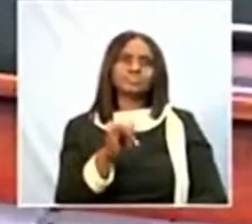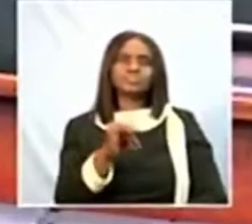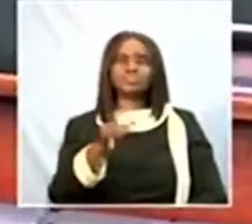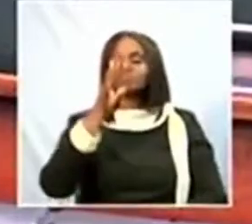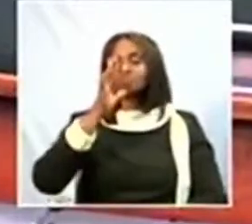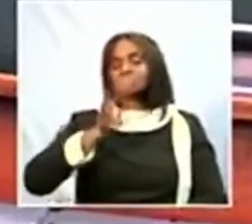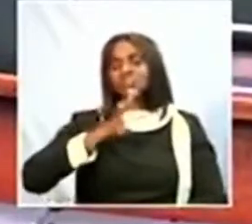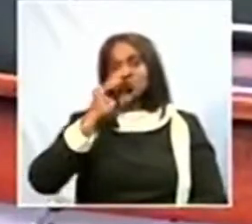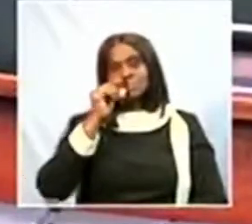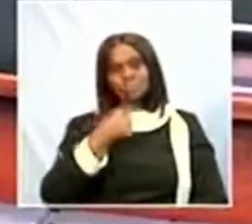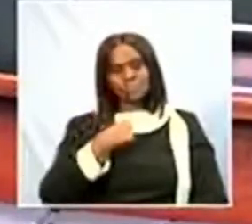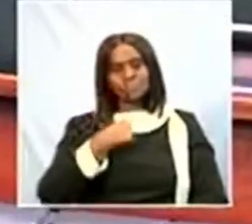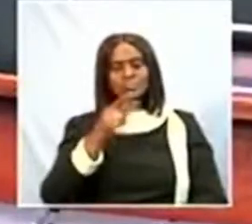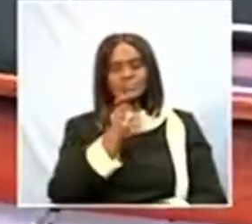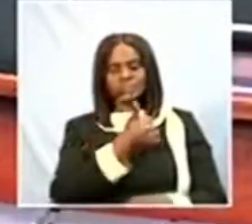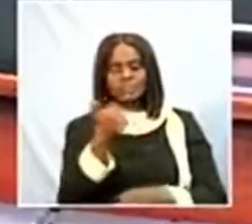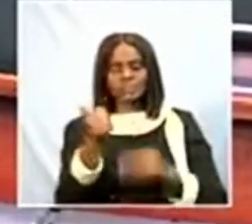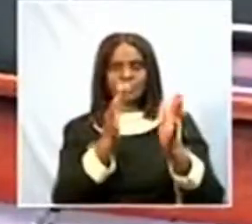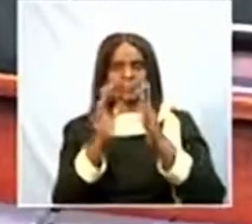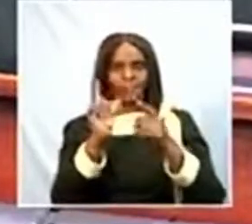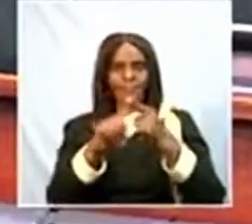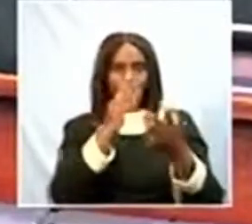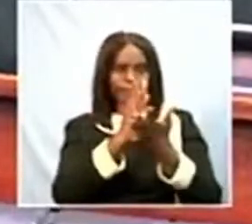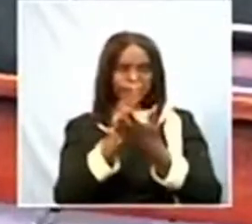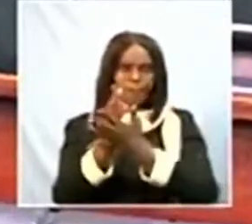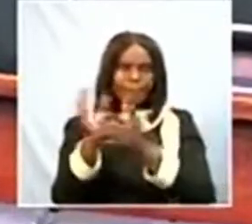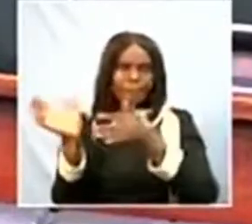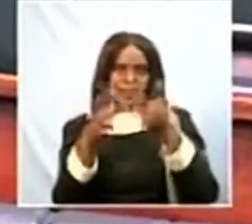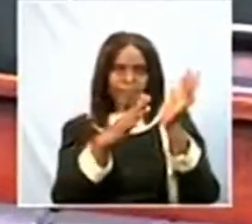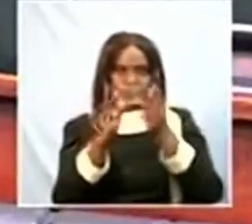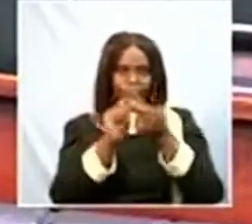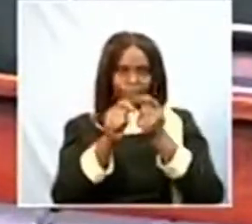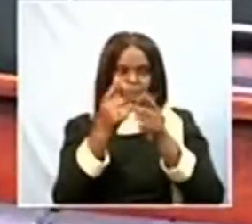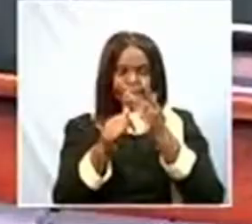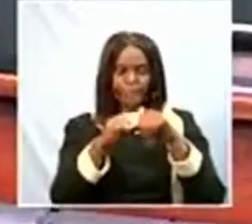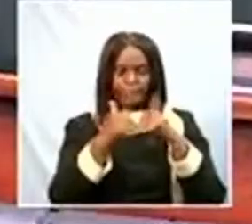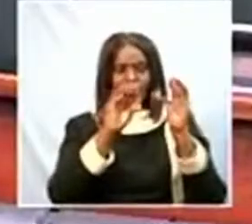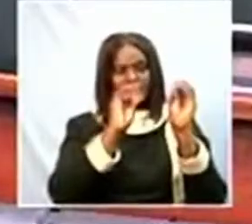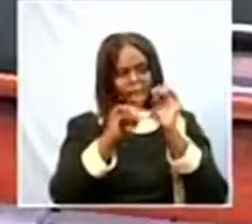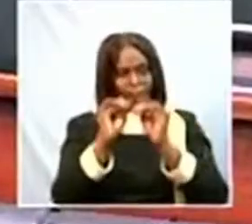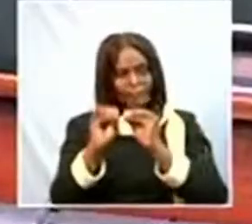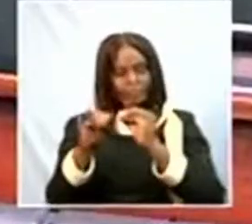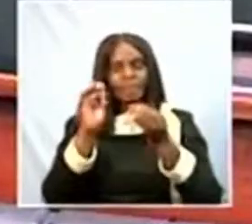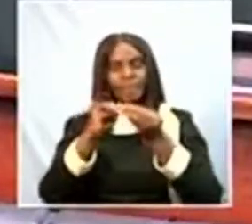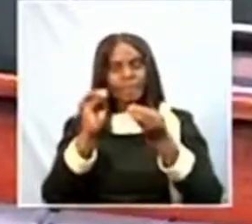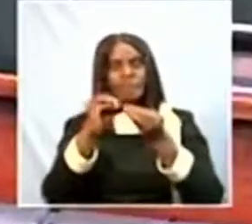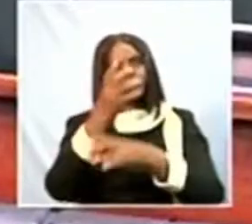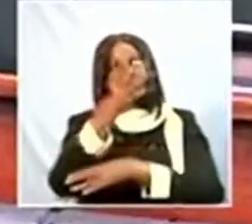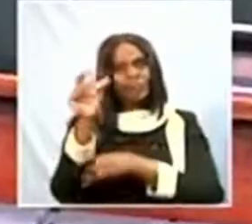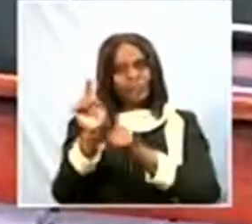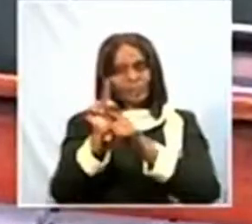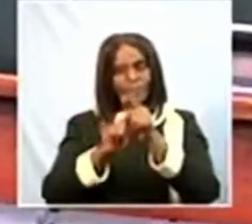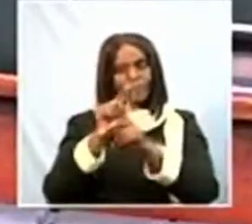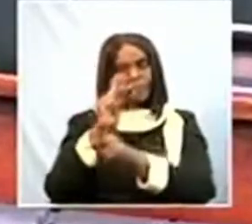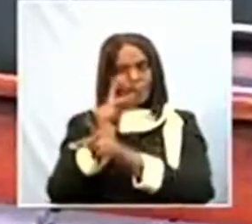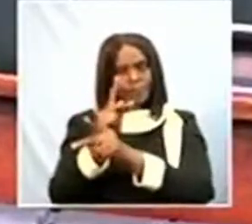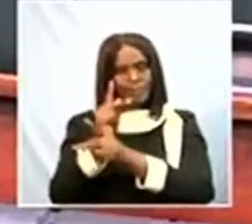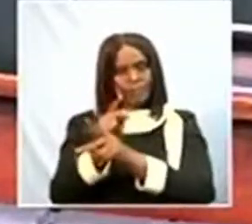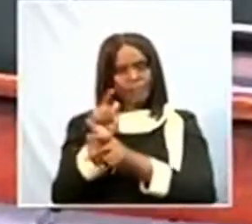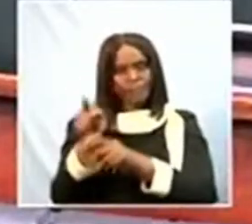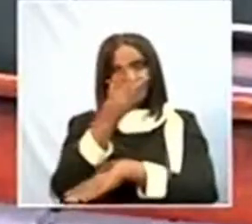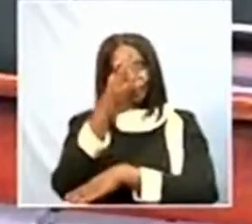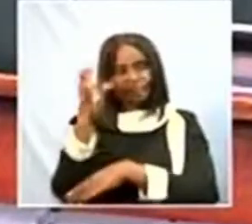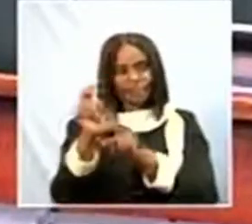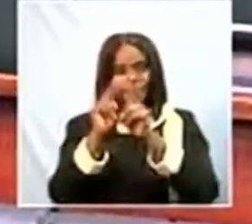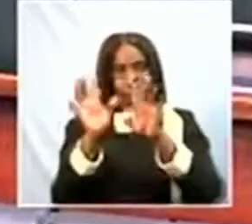Madam Speaker, another measure we can take to curb climate change is that we should plant more trees and preserve forests. Trees play a vital role